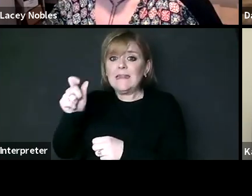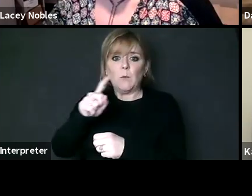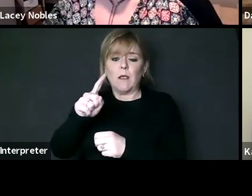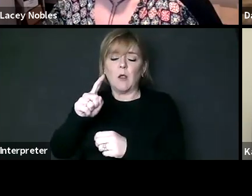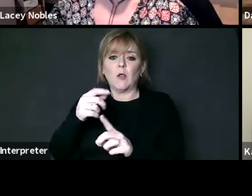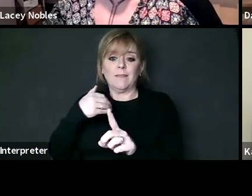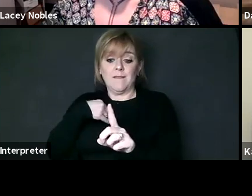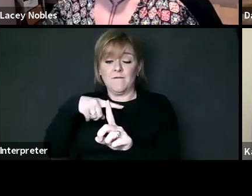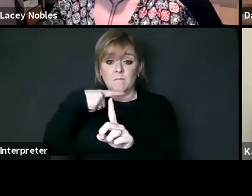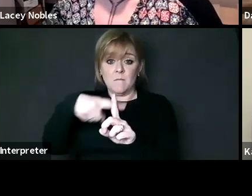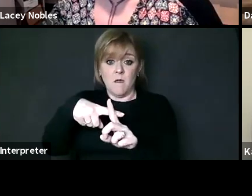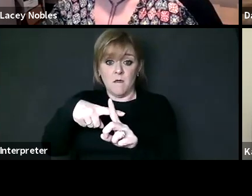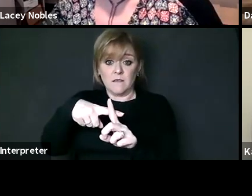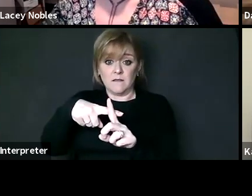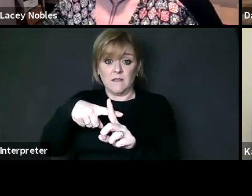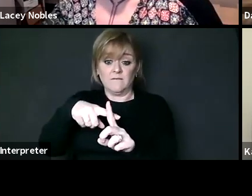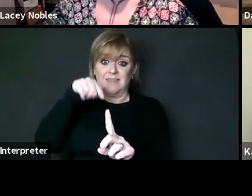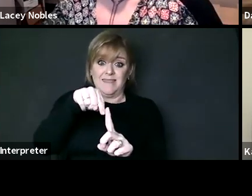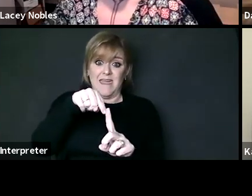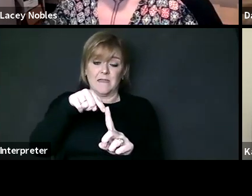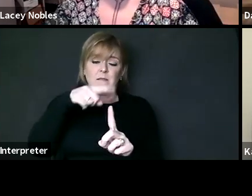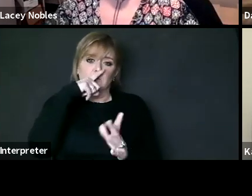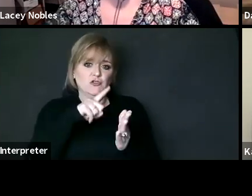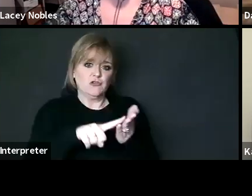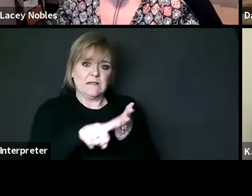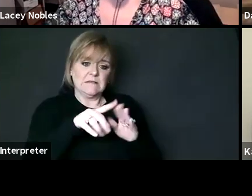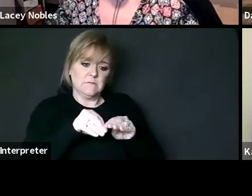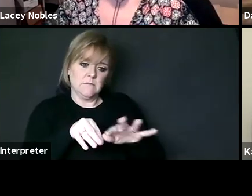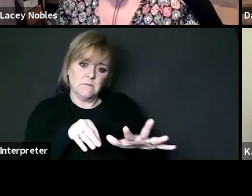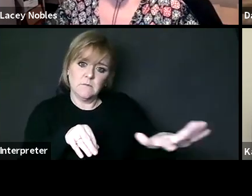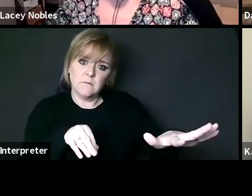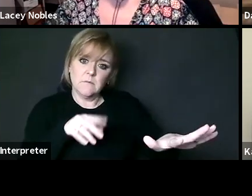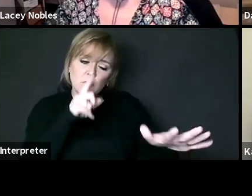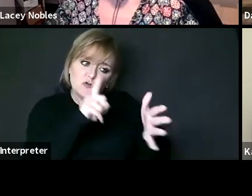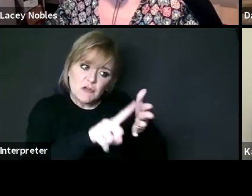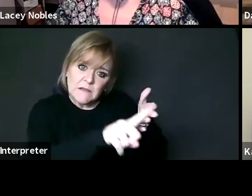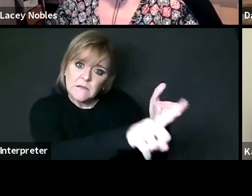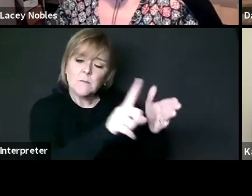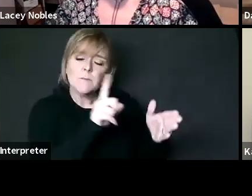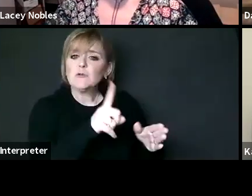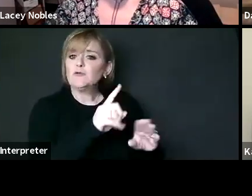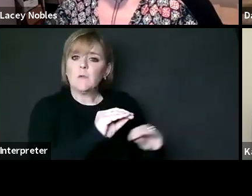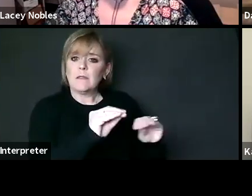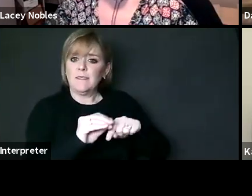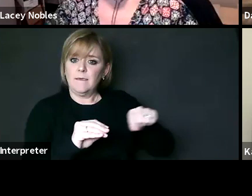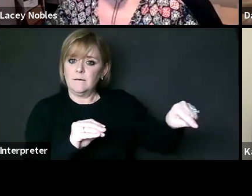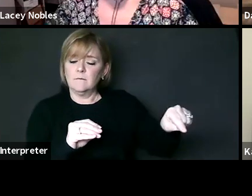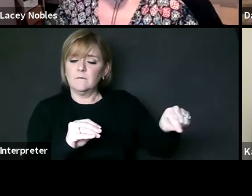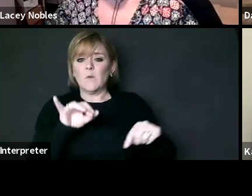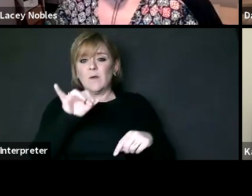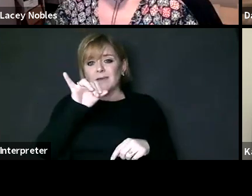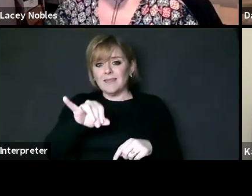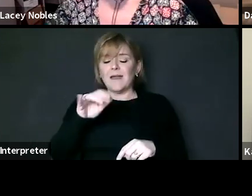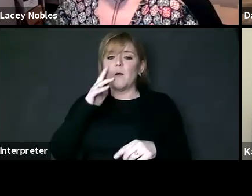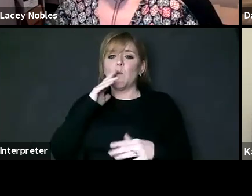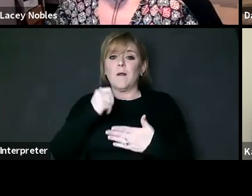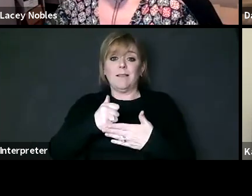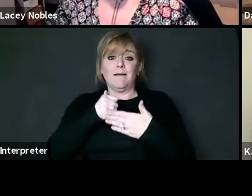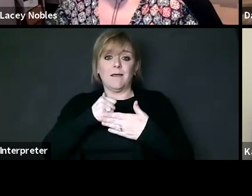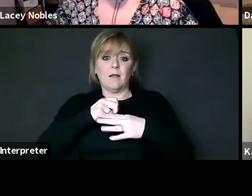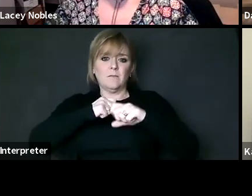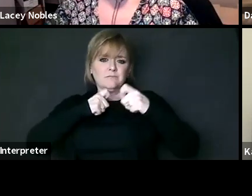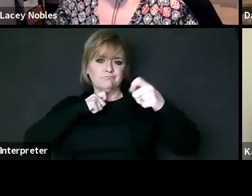all around that hot spot to stop, to ebb that flow of disease. And